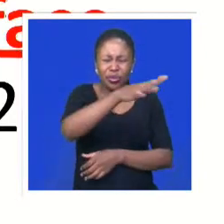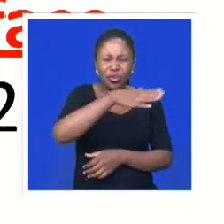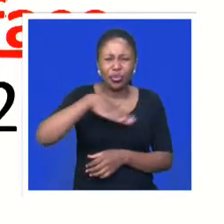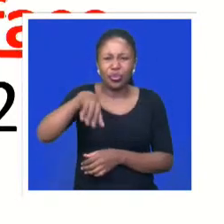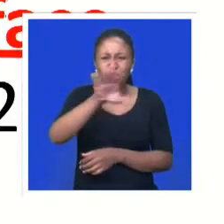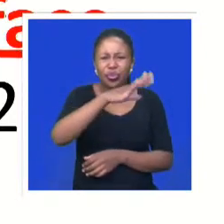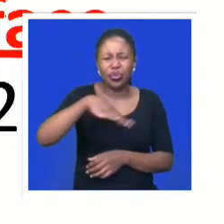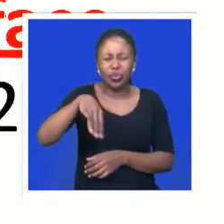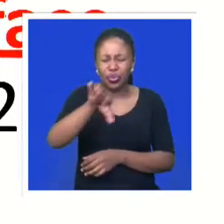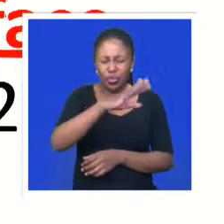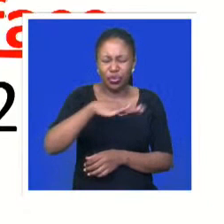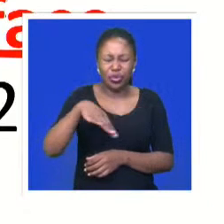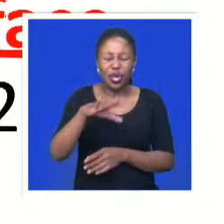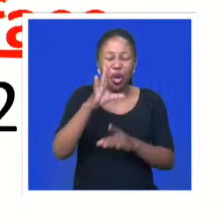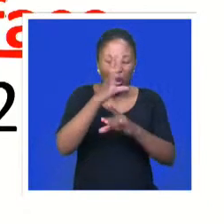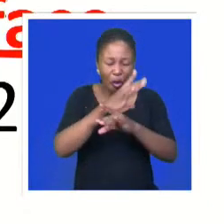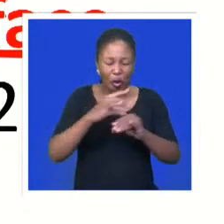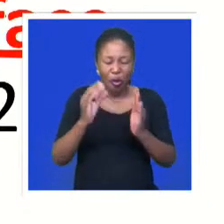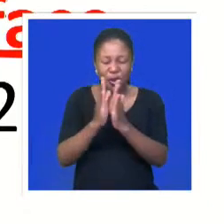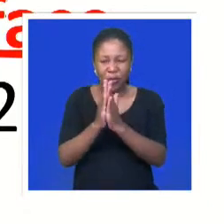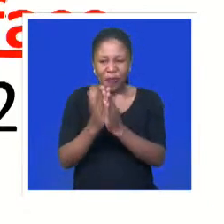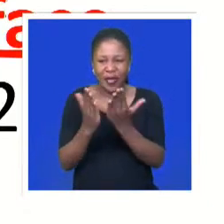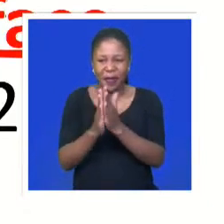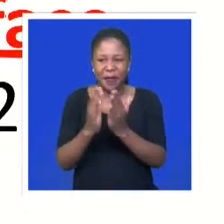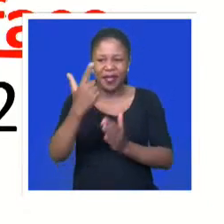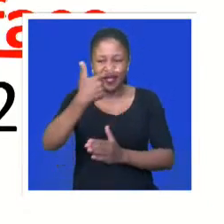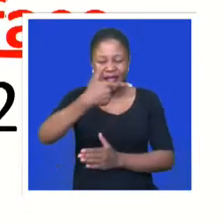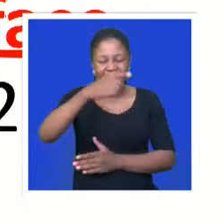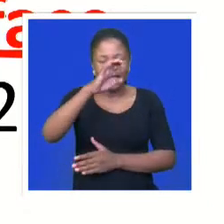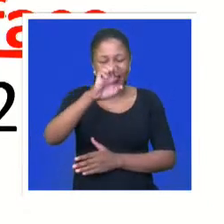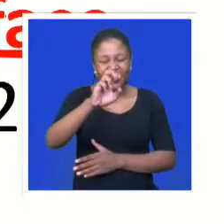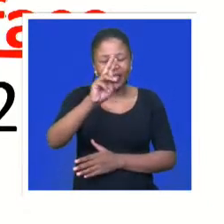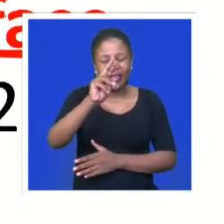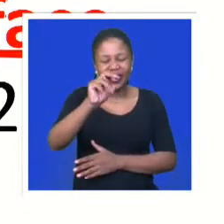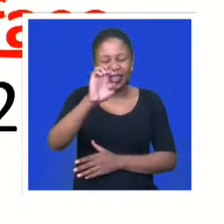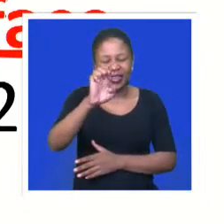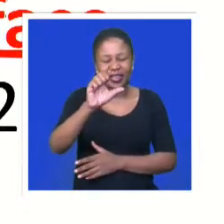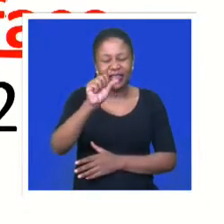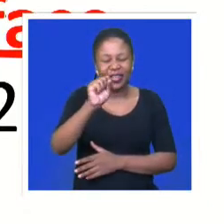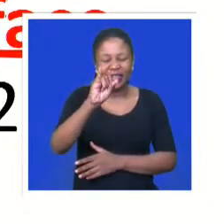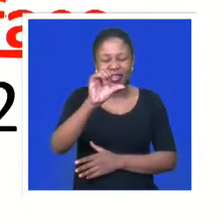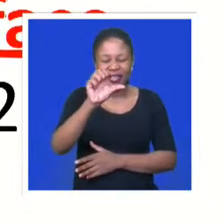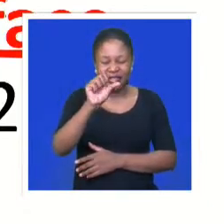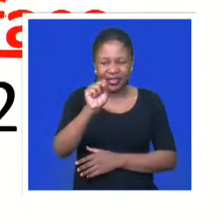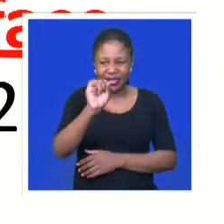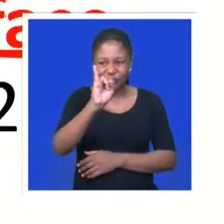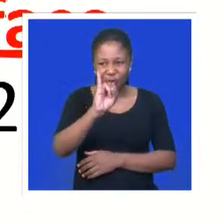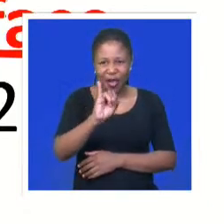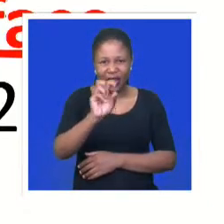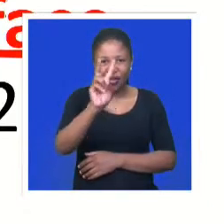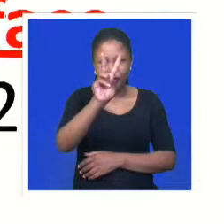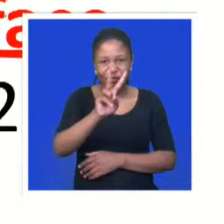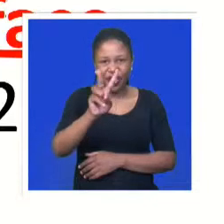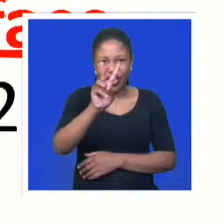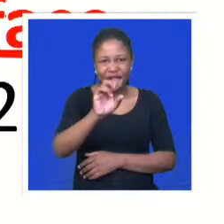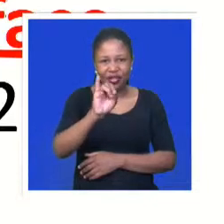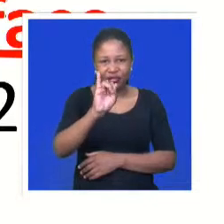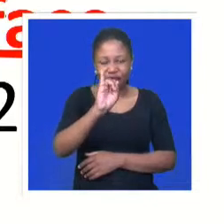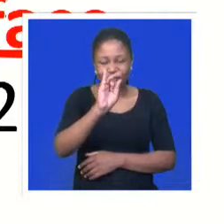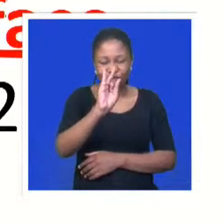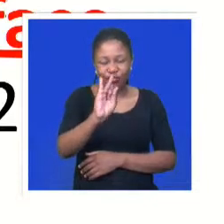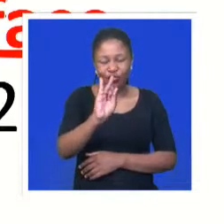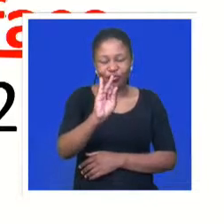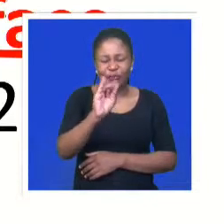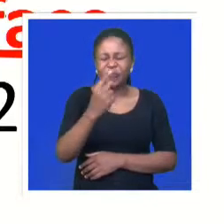That is Genesis 1. That was before God creates anything. The universe was without